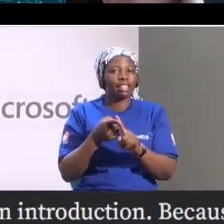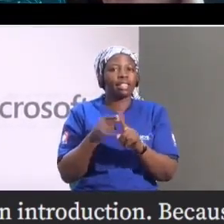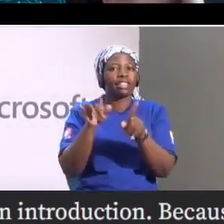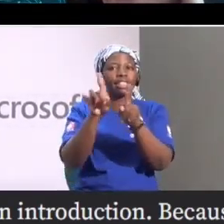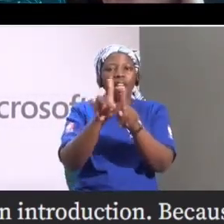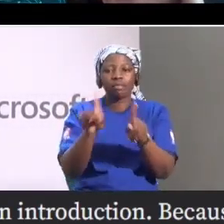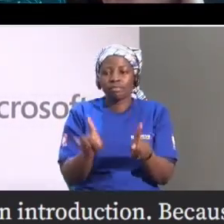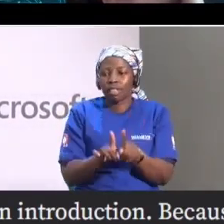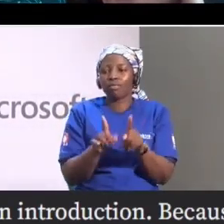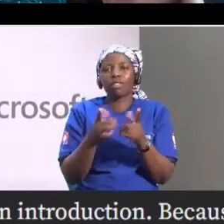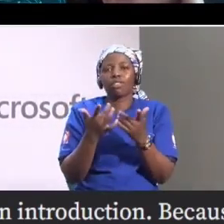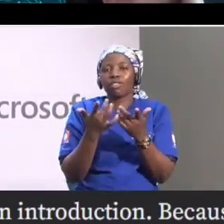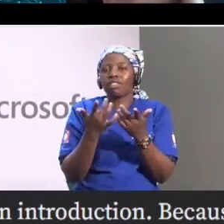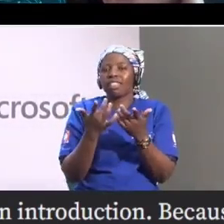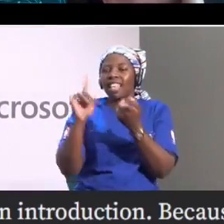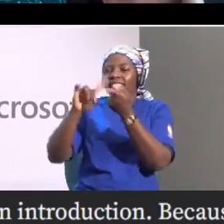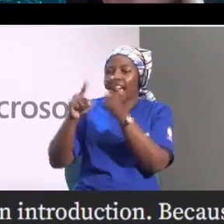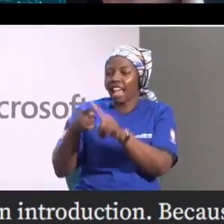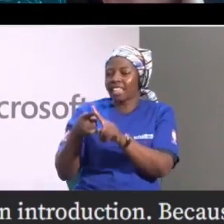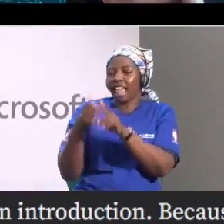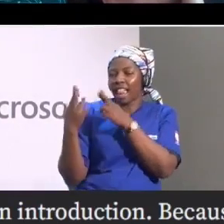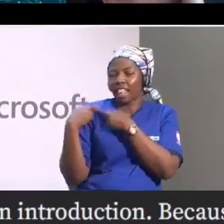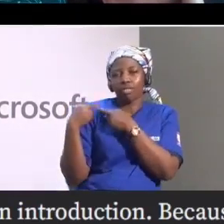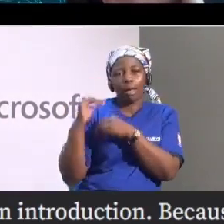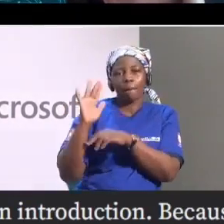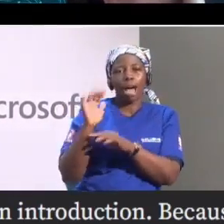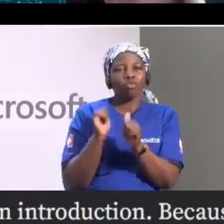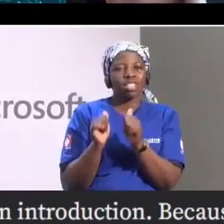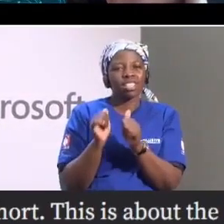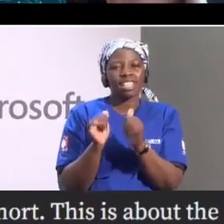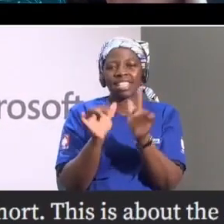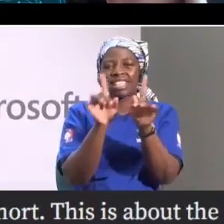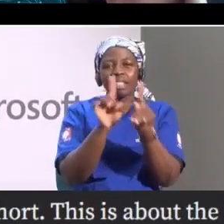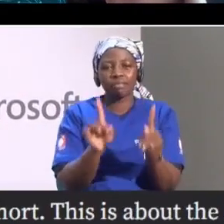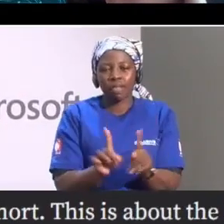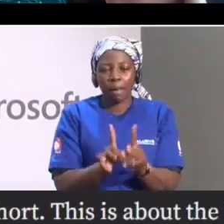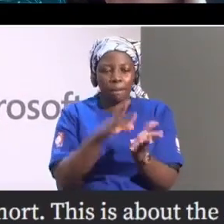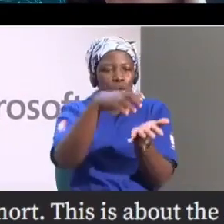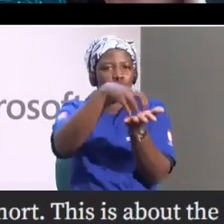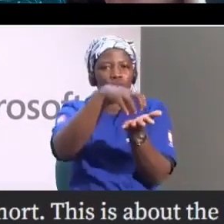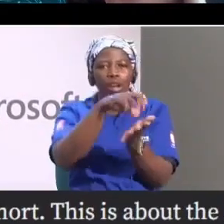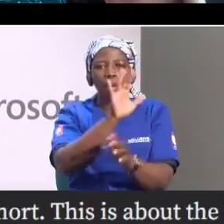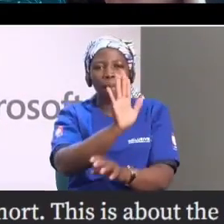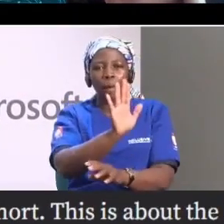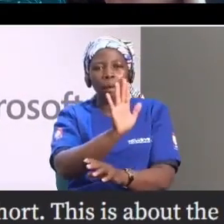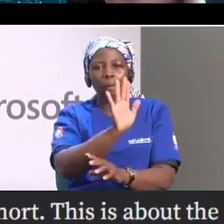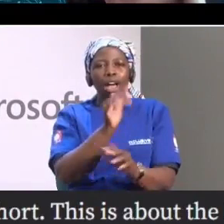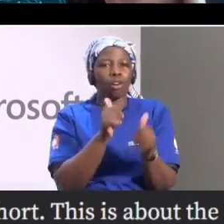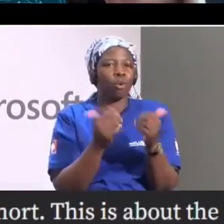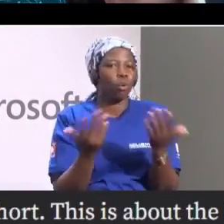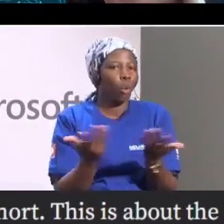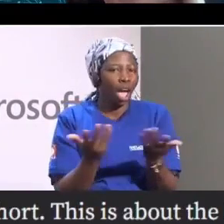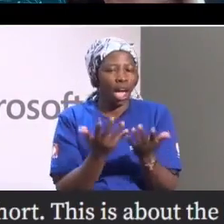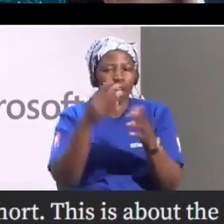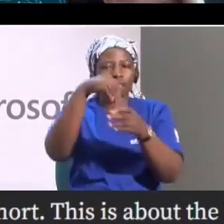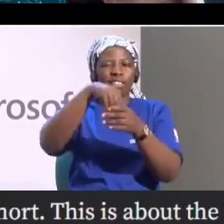what the role of standards are, and where is the place of standards